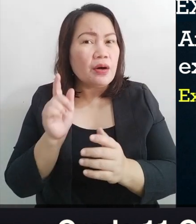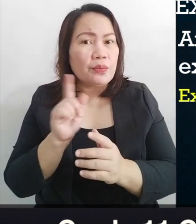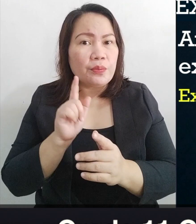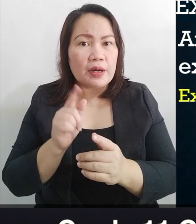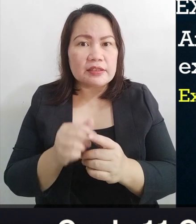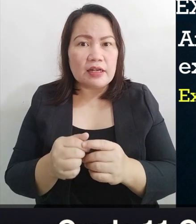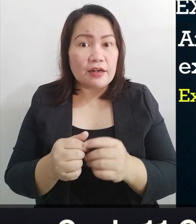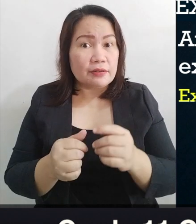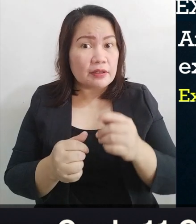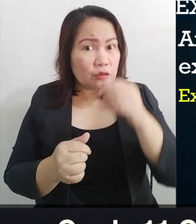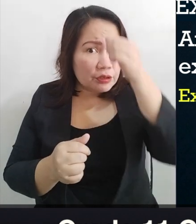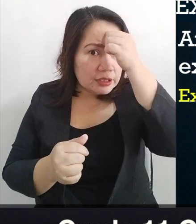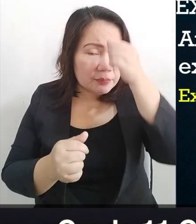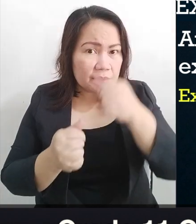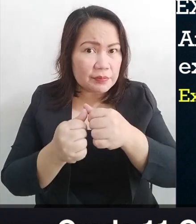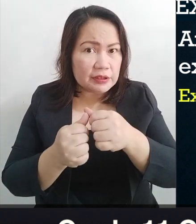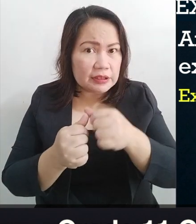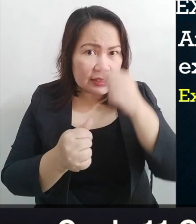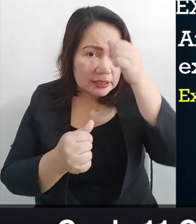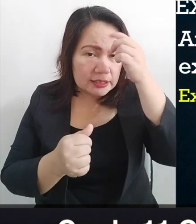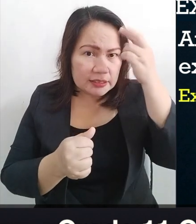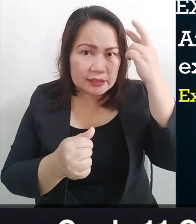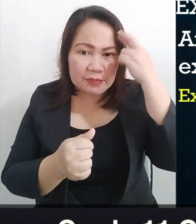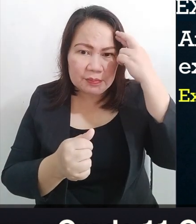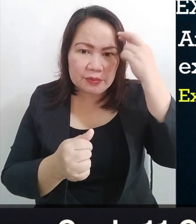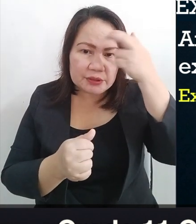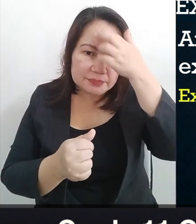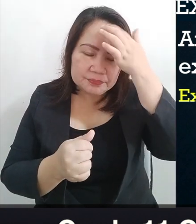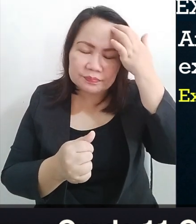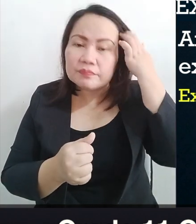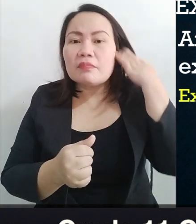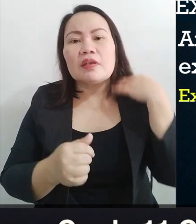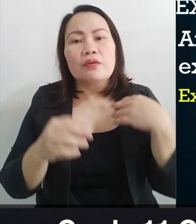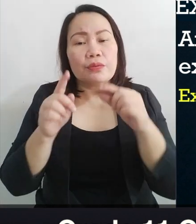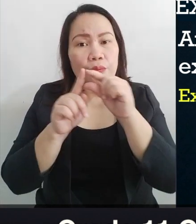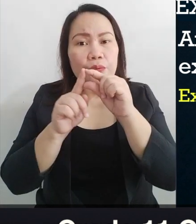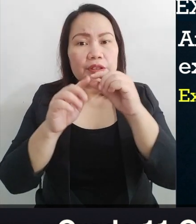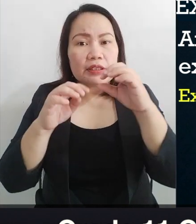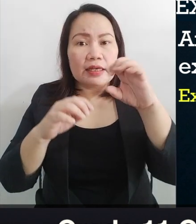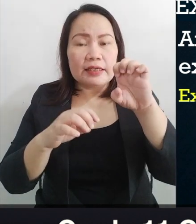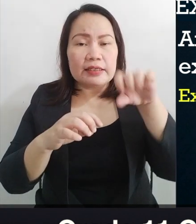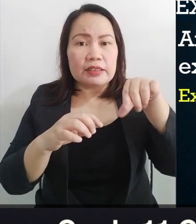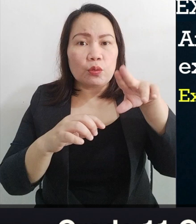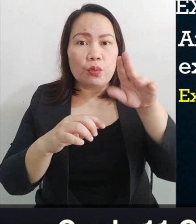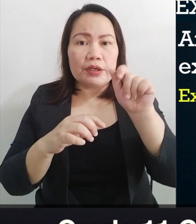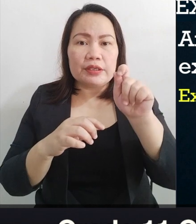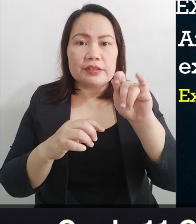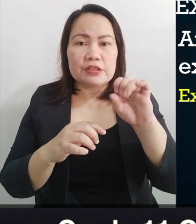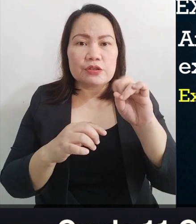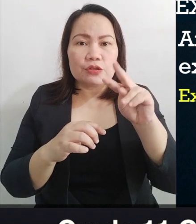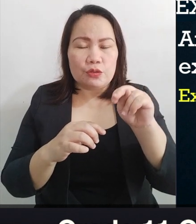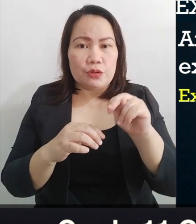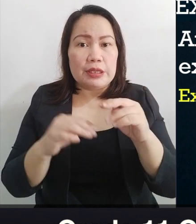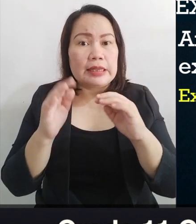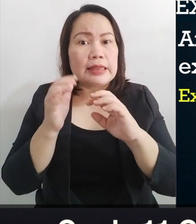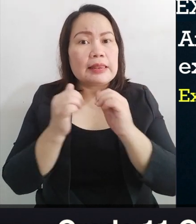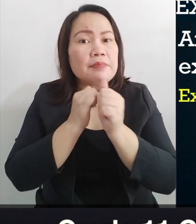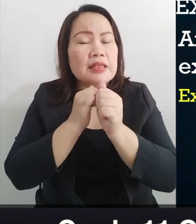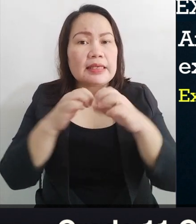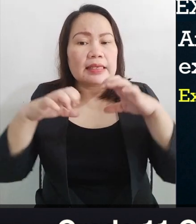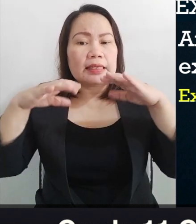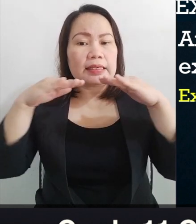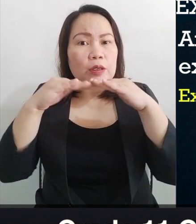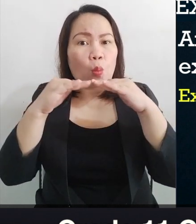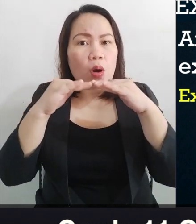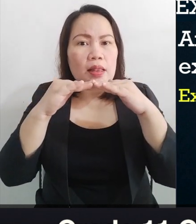ano yung mga dapat nating tatandaan dito? So, from the word equation, so equation, equal. So, kapag